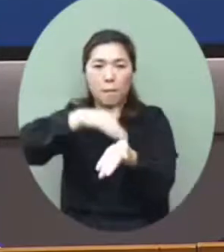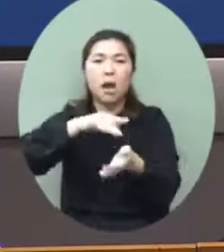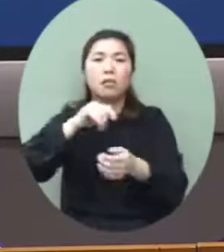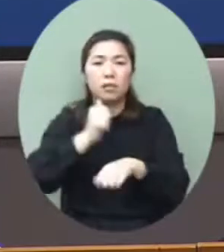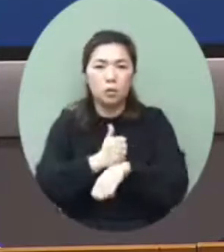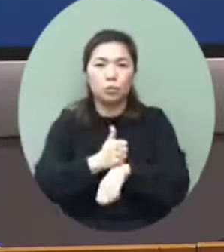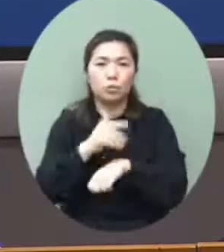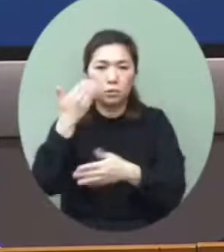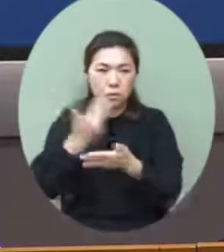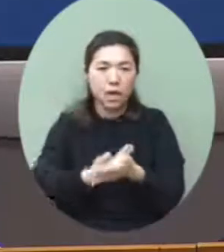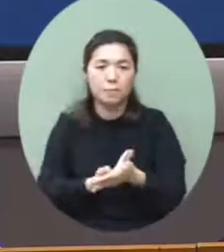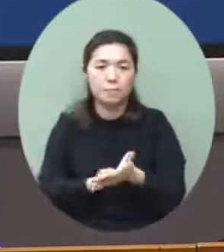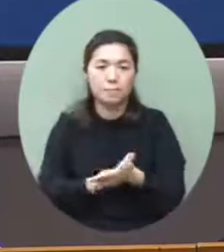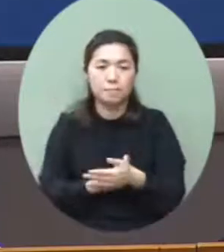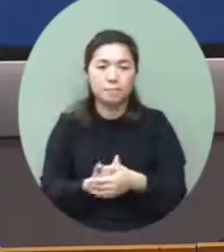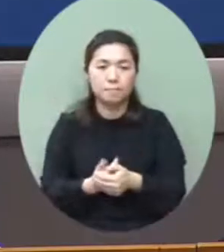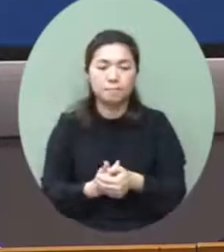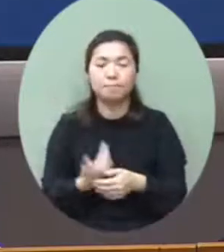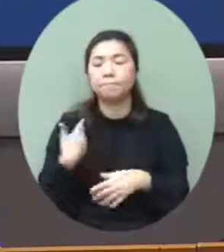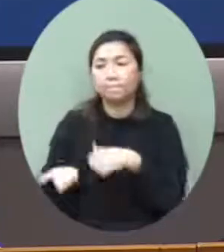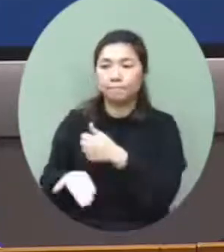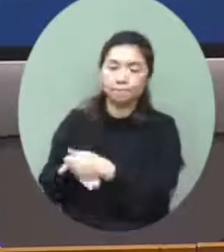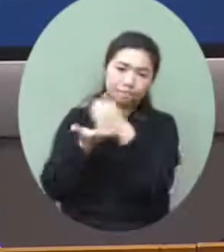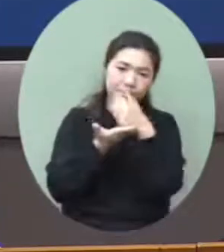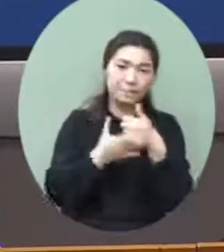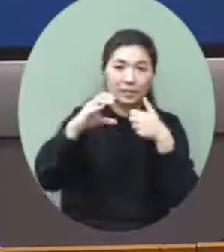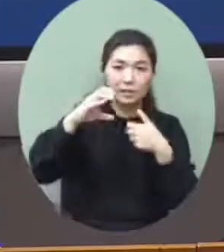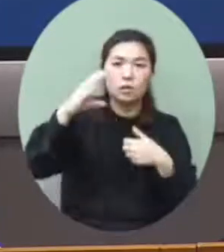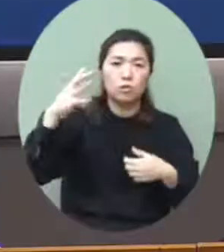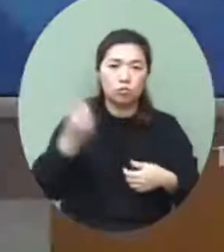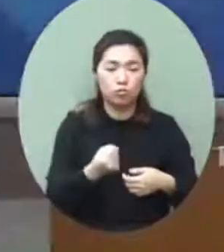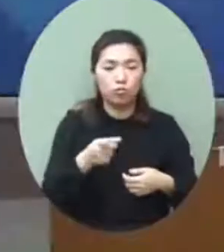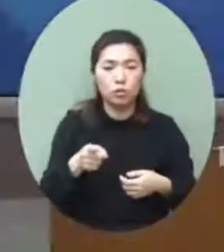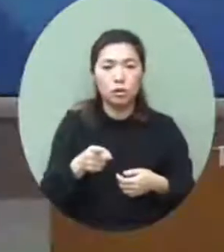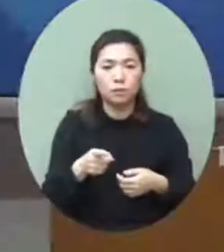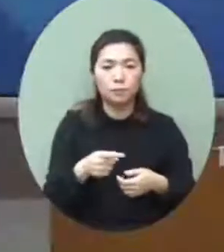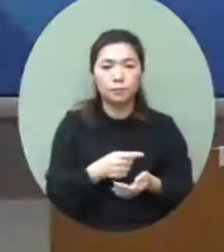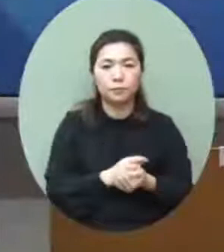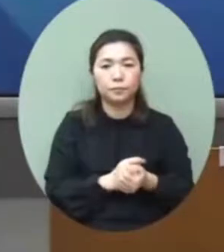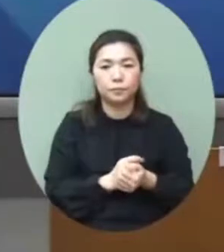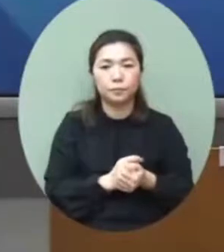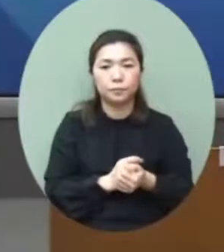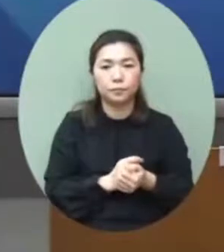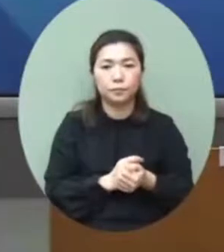to lower the risk of our elderly patients